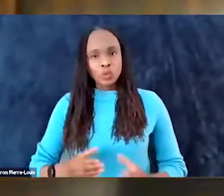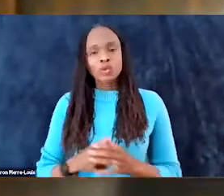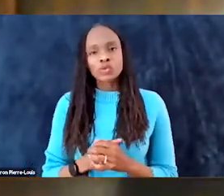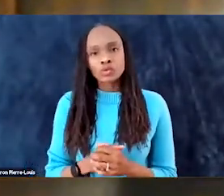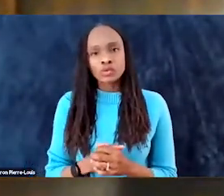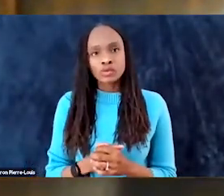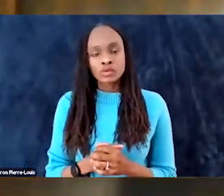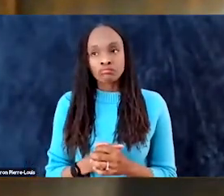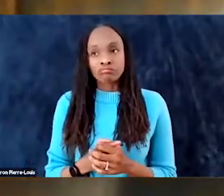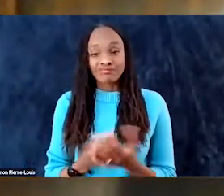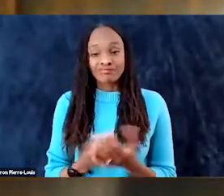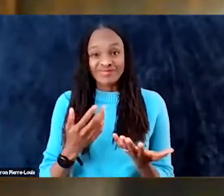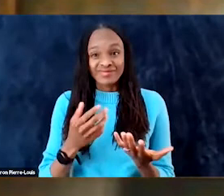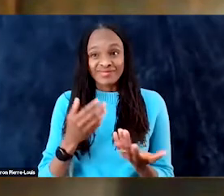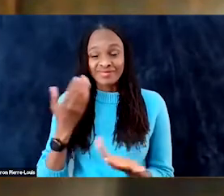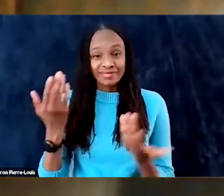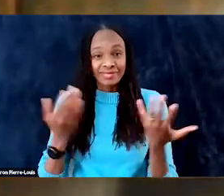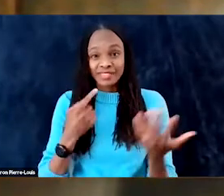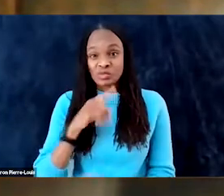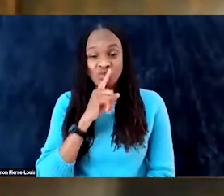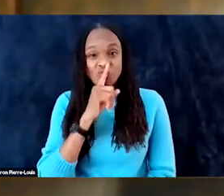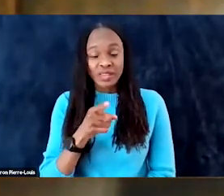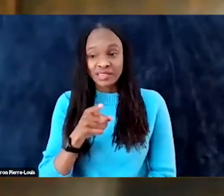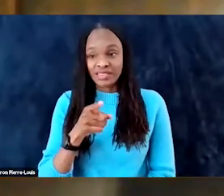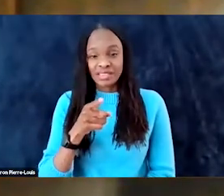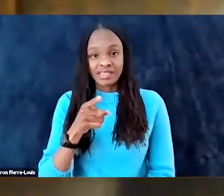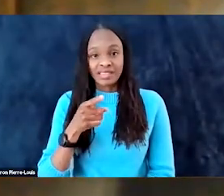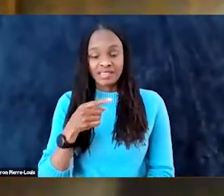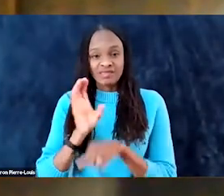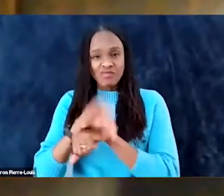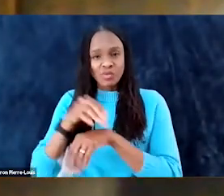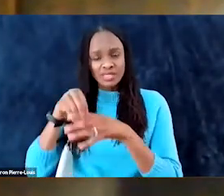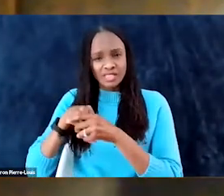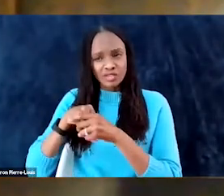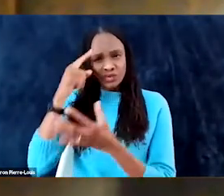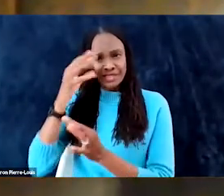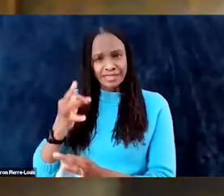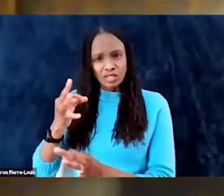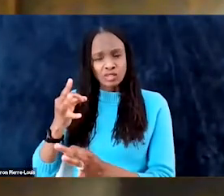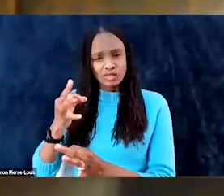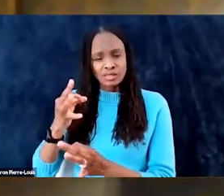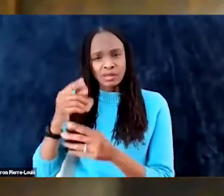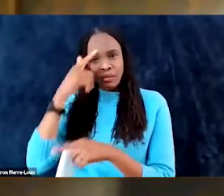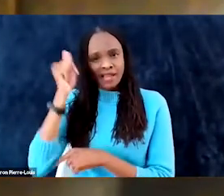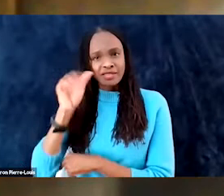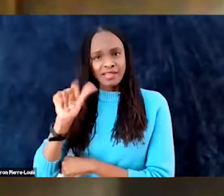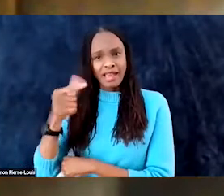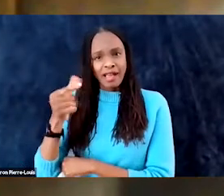are unwittingly shaped into certain decisions as a result of algorithms. So if I pull